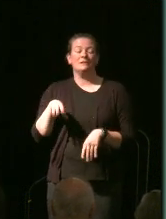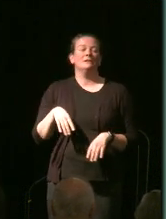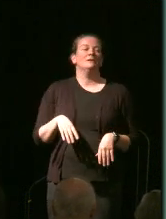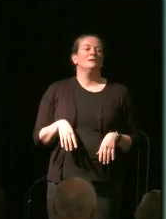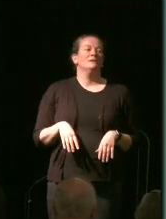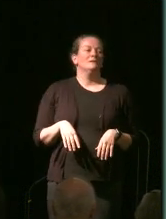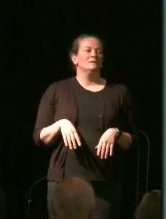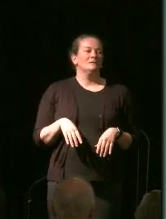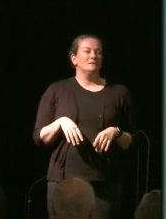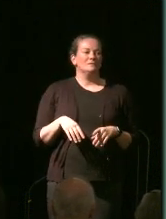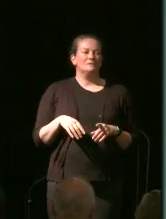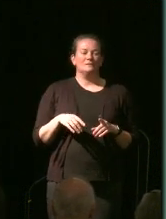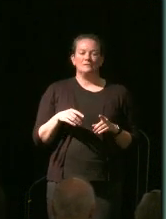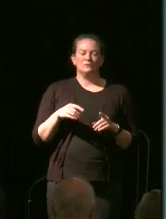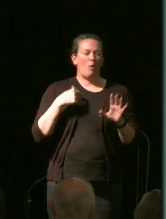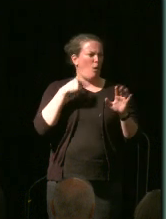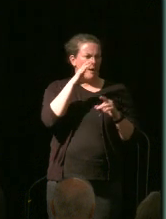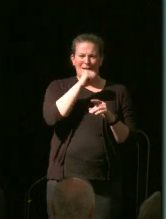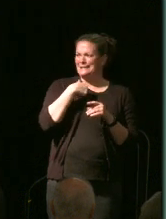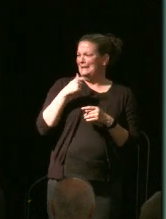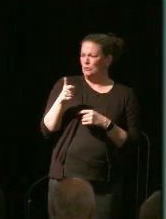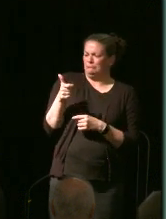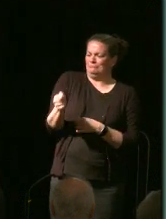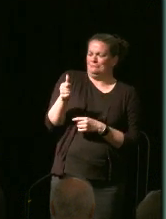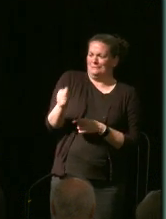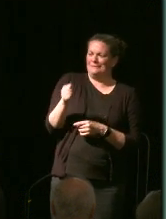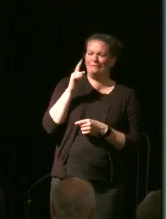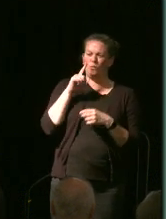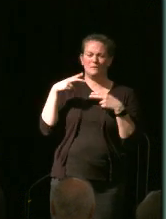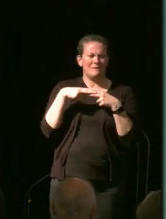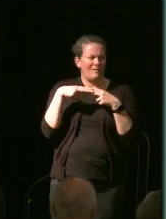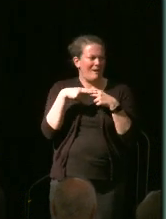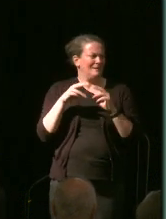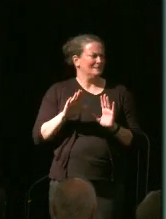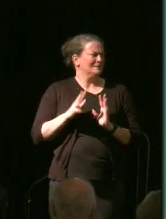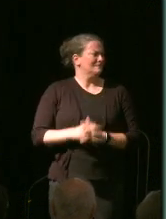into the slides. Guess I need to grab this slide advancer. Excuse me.